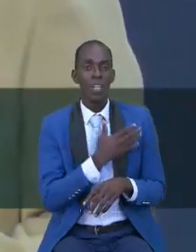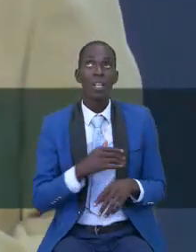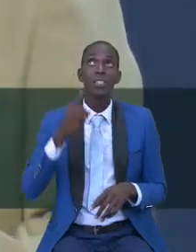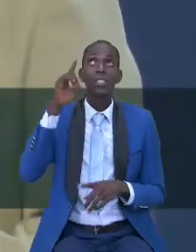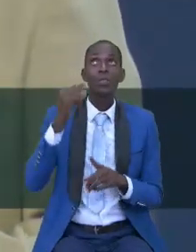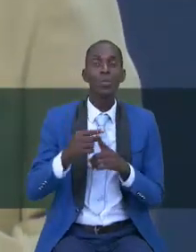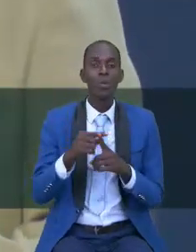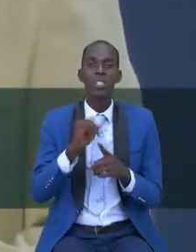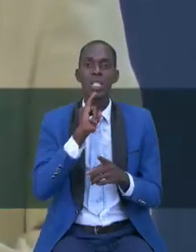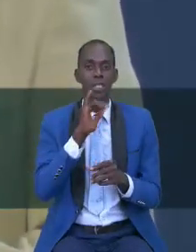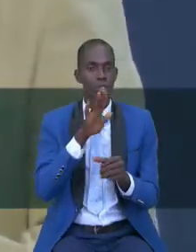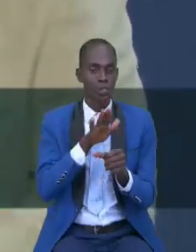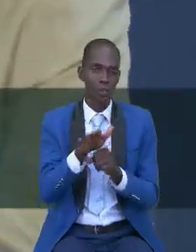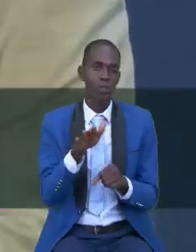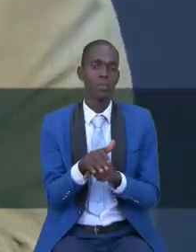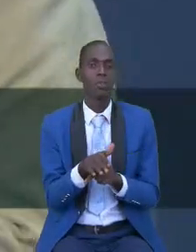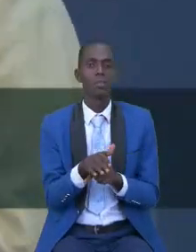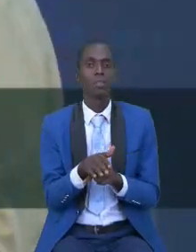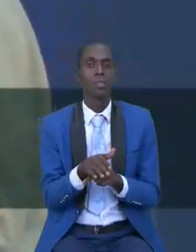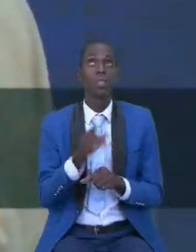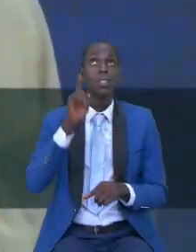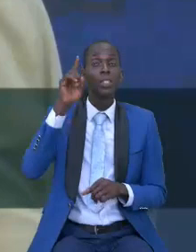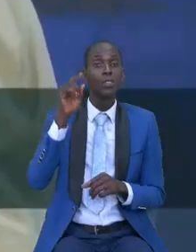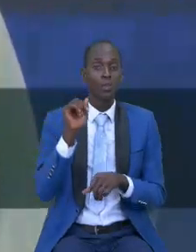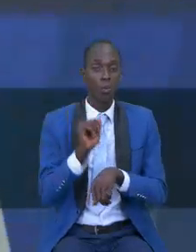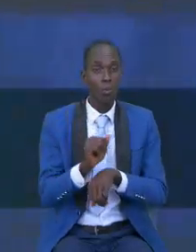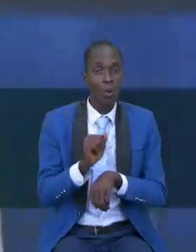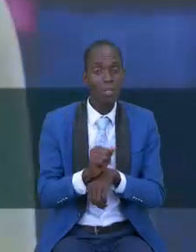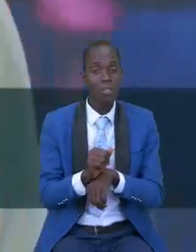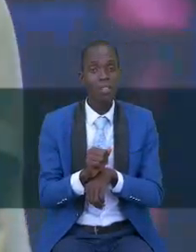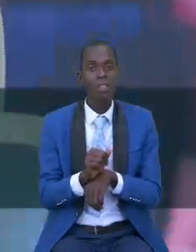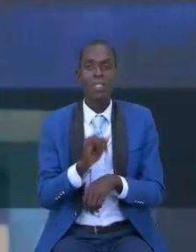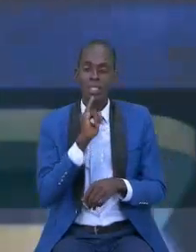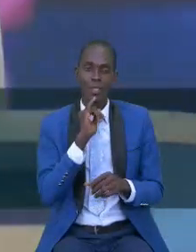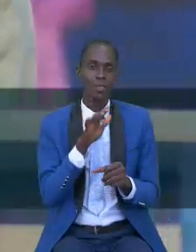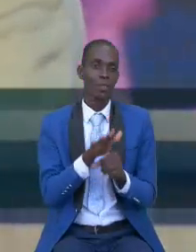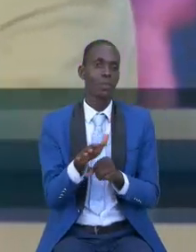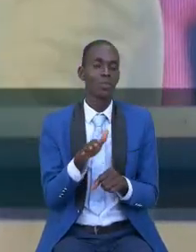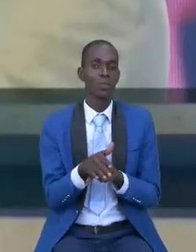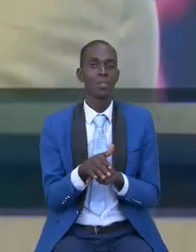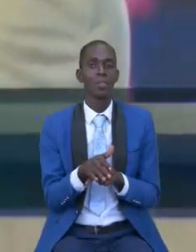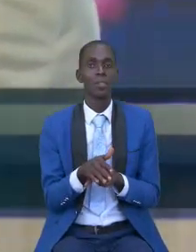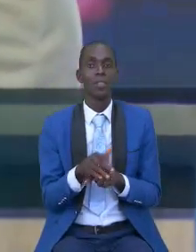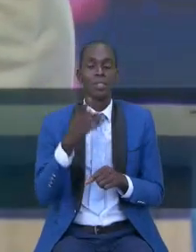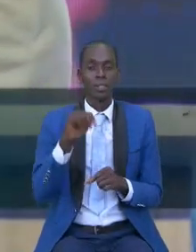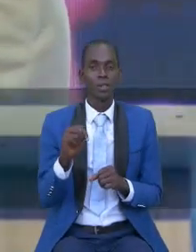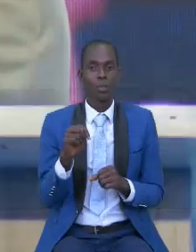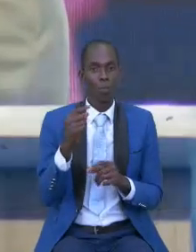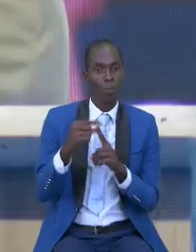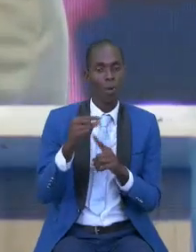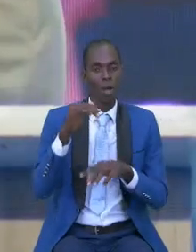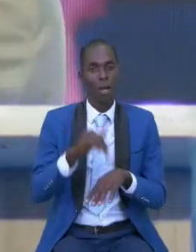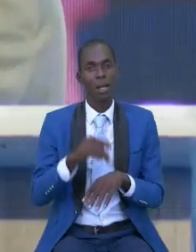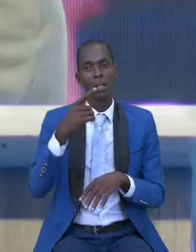is sufficient. His work is sufficient. The work at Calvary